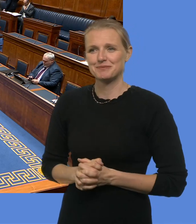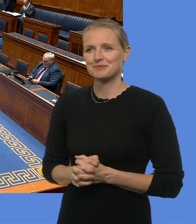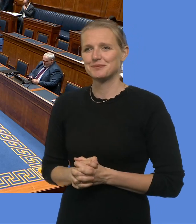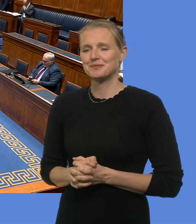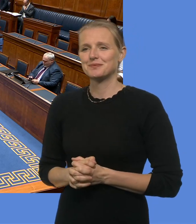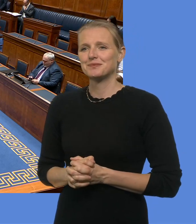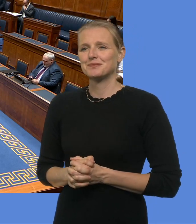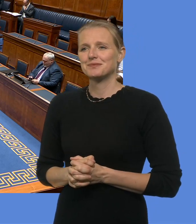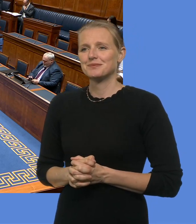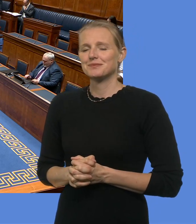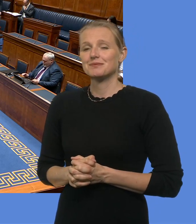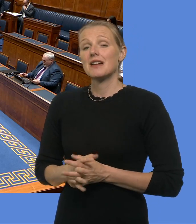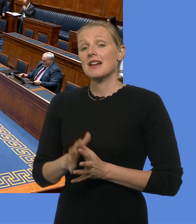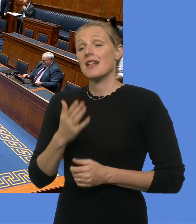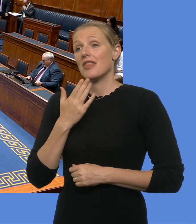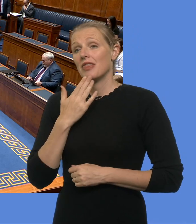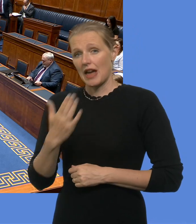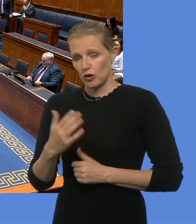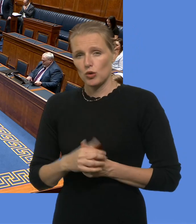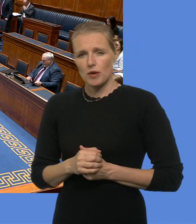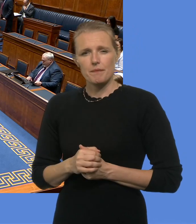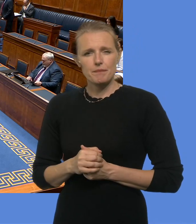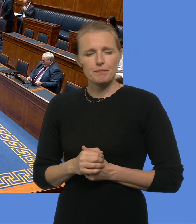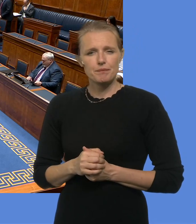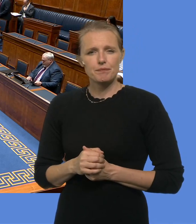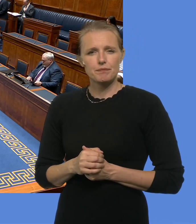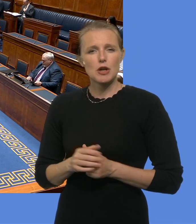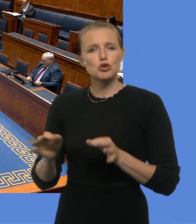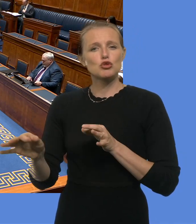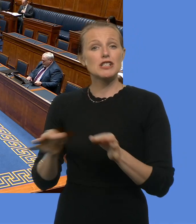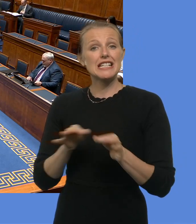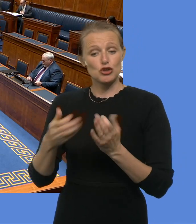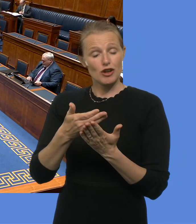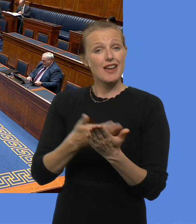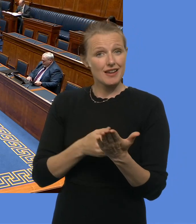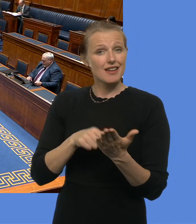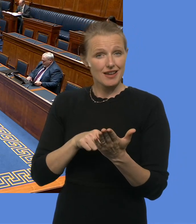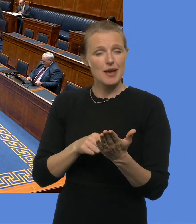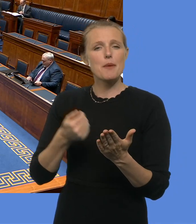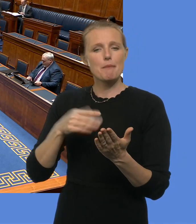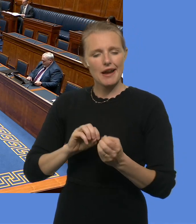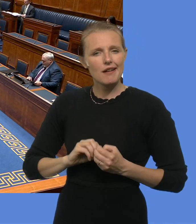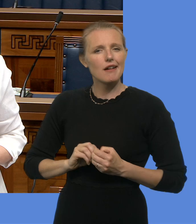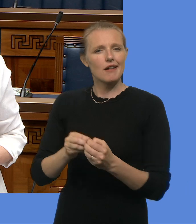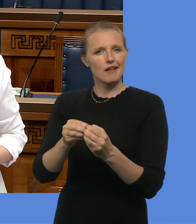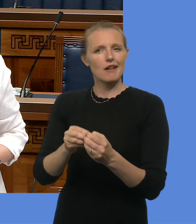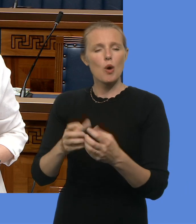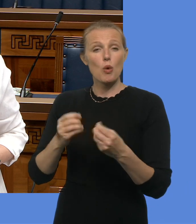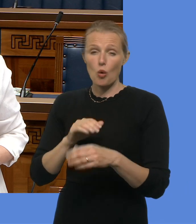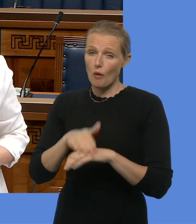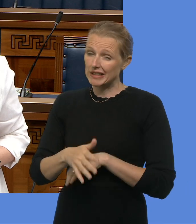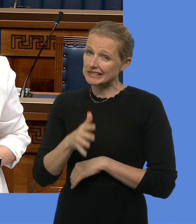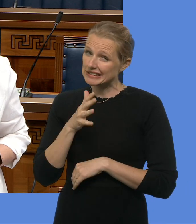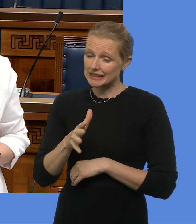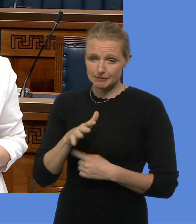Thank you, Mr. Speaker. The draft strategic framework was developed following a successful co-design process involving over 50 stakeholders